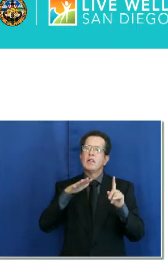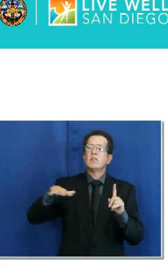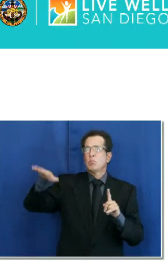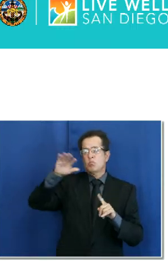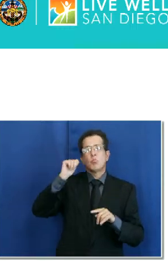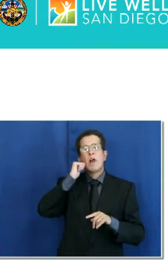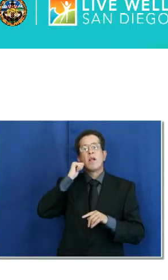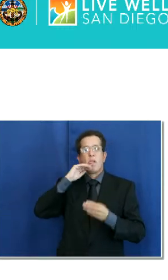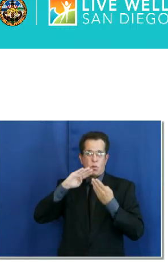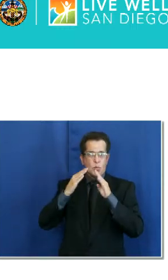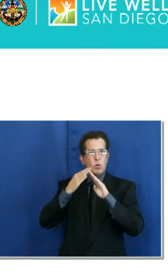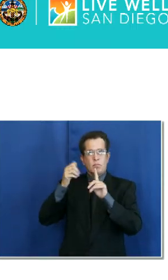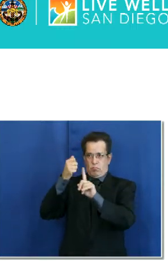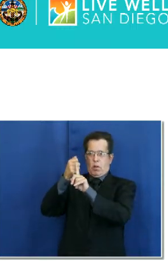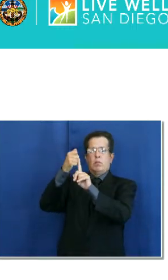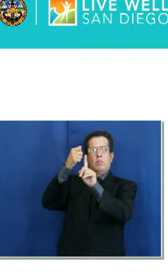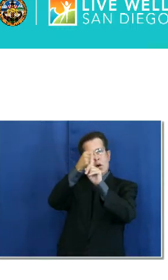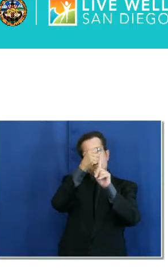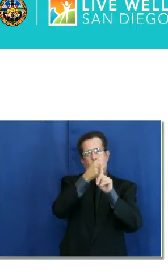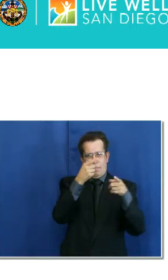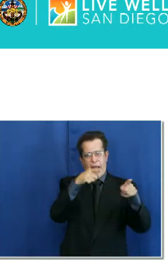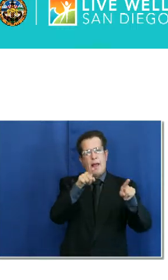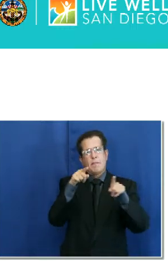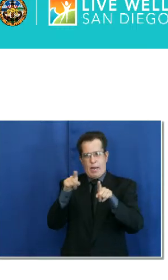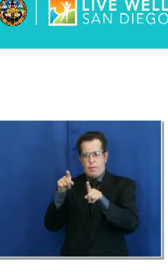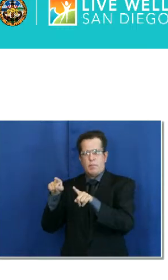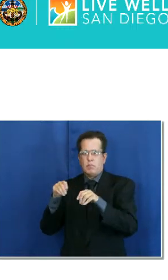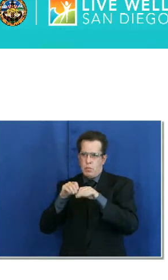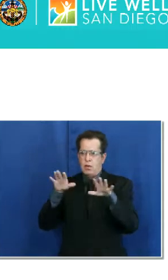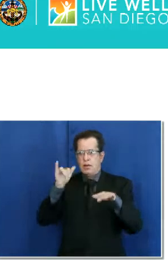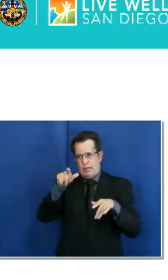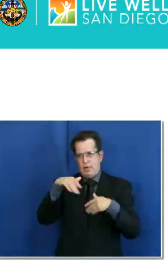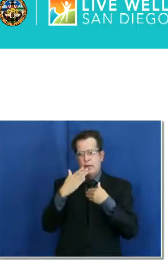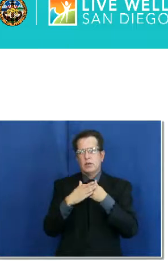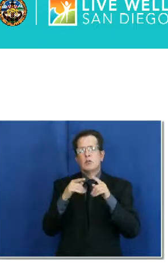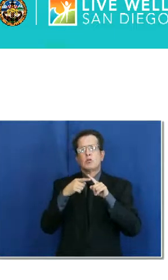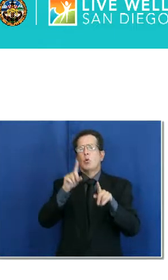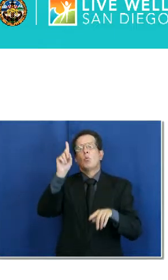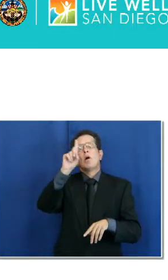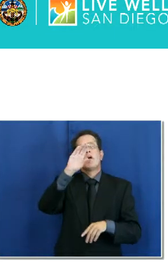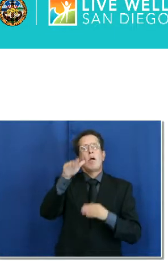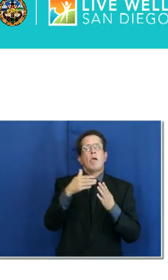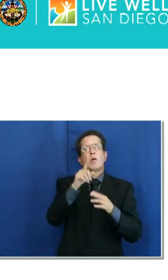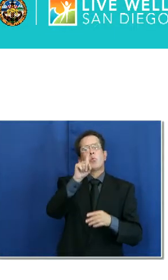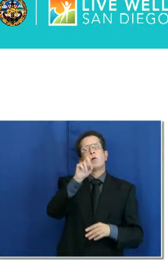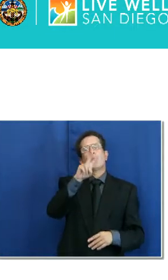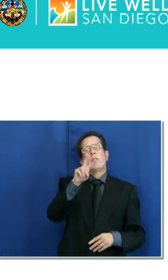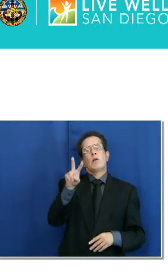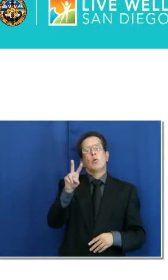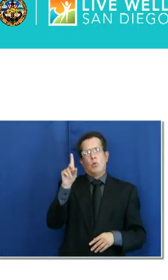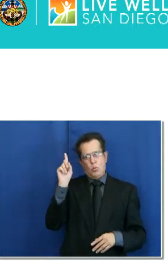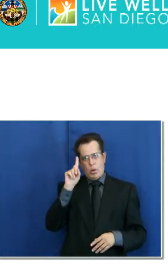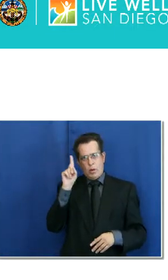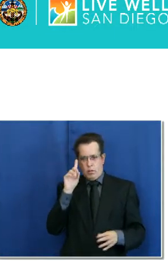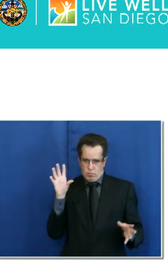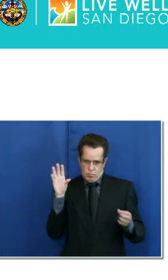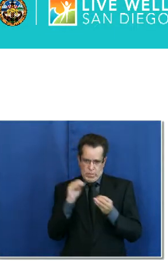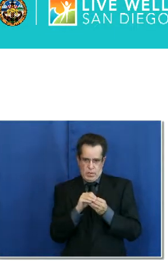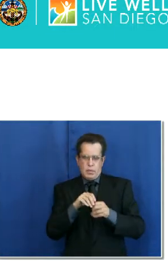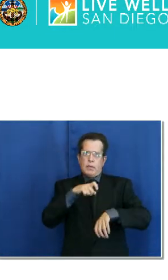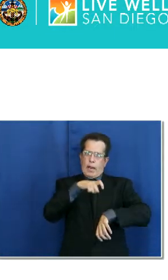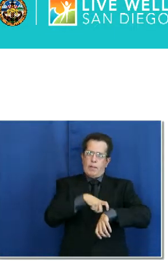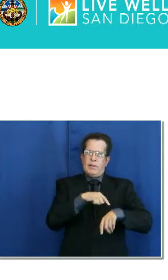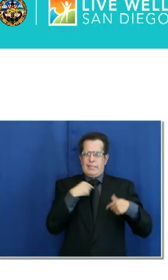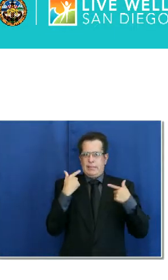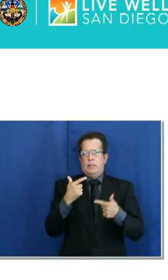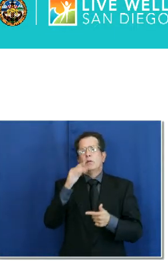locations. This next slide shows all 122 active and inactive community setting outbreaks